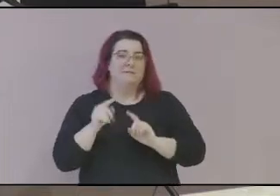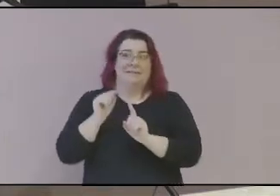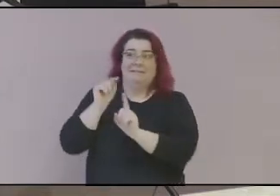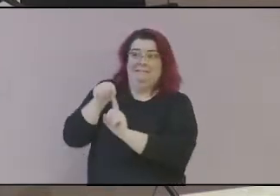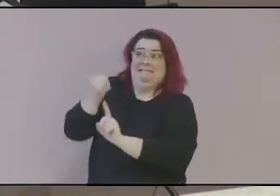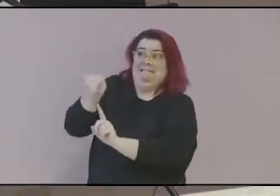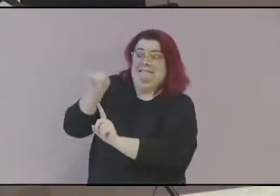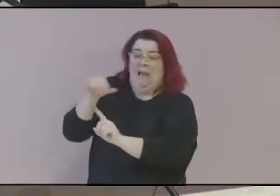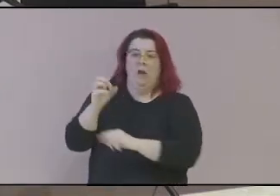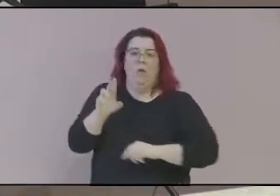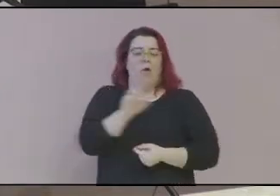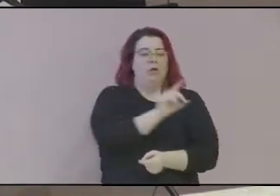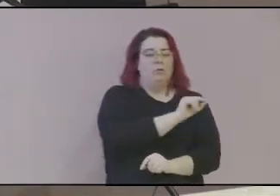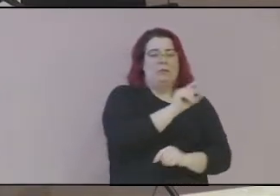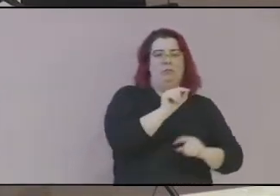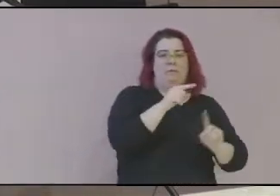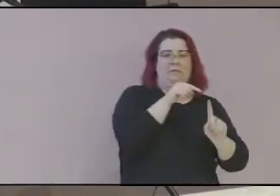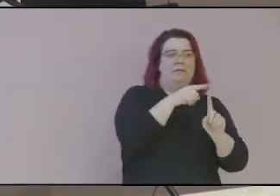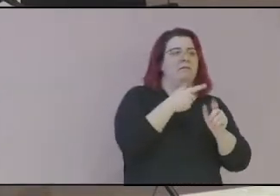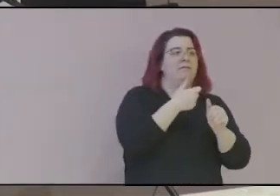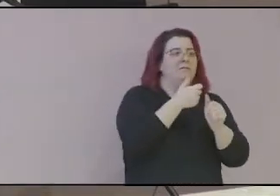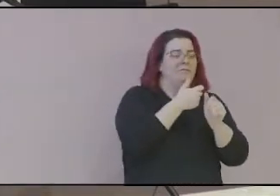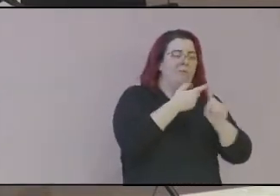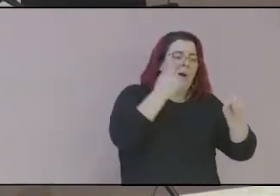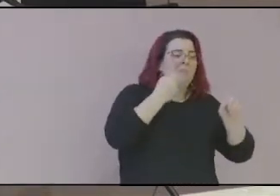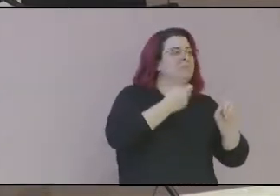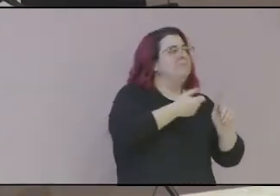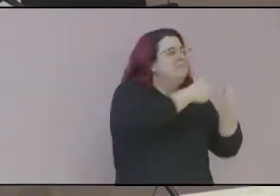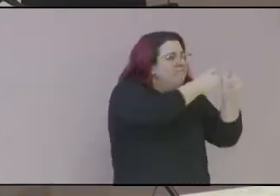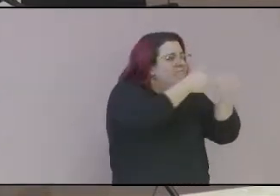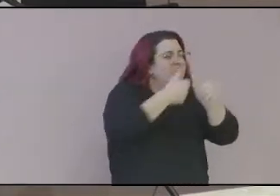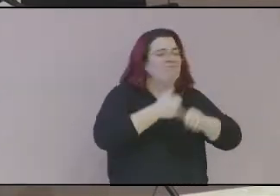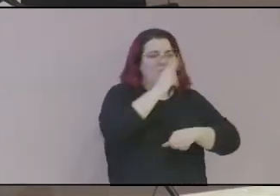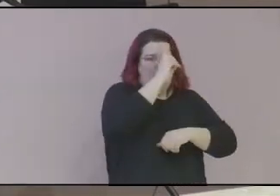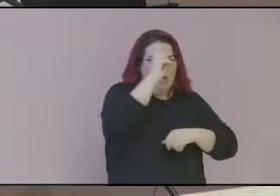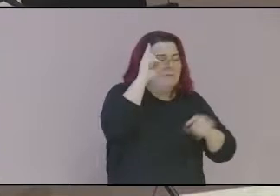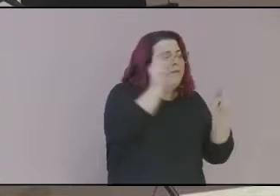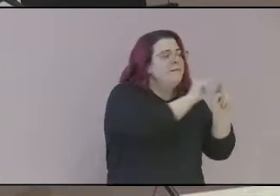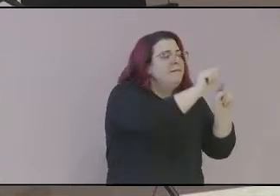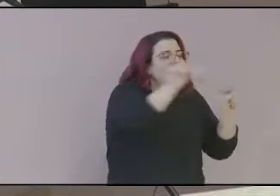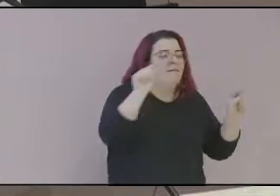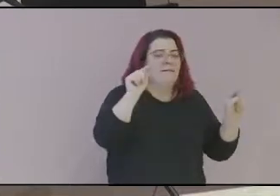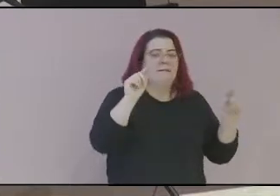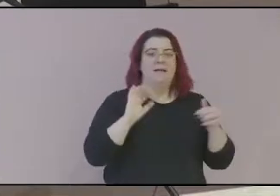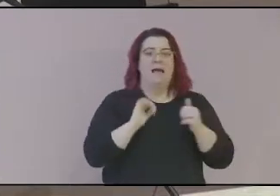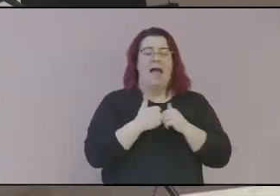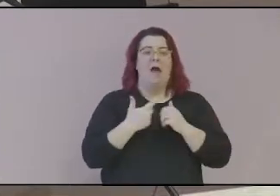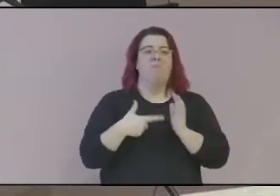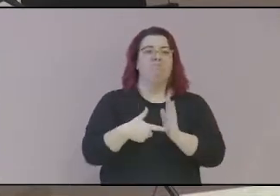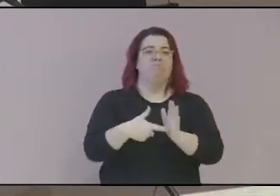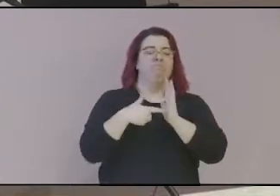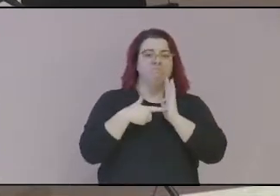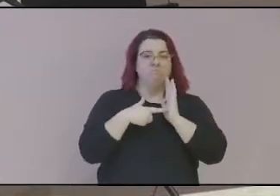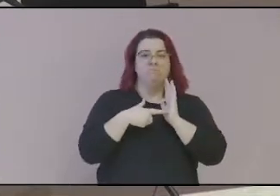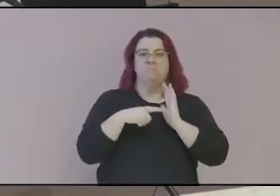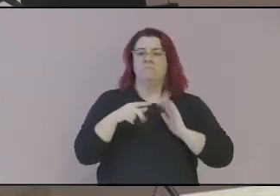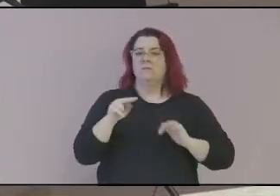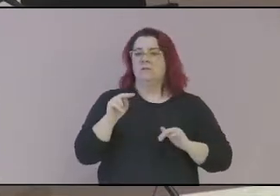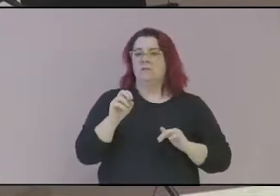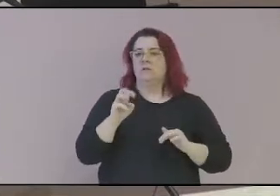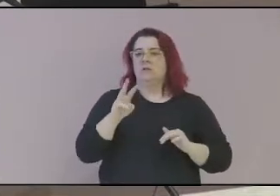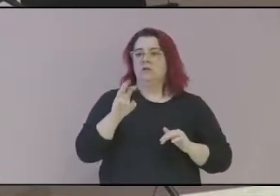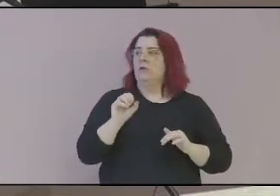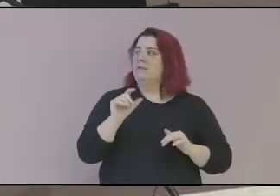by particular hospitals, in short, by demanding new state protocols. Again, not the elimination of